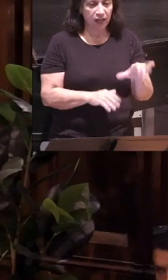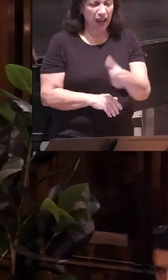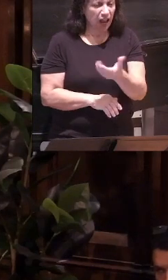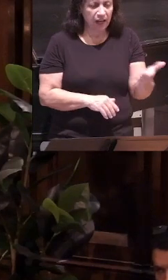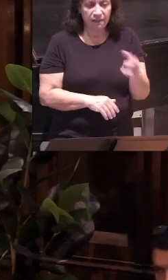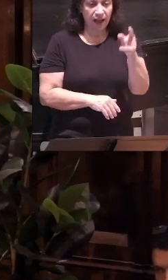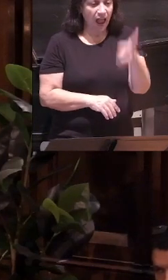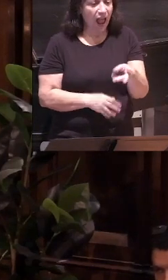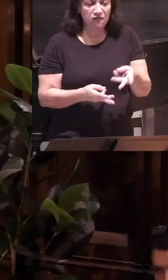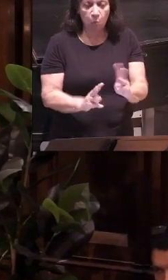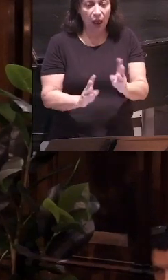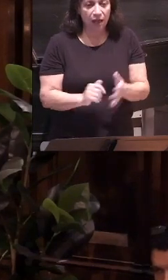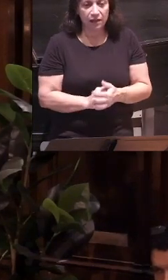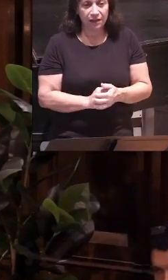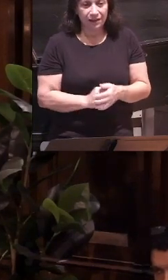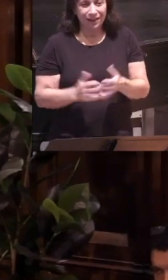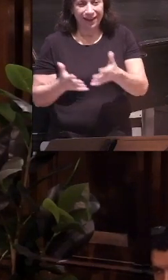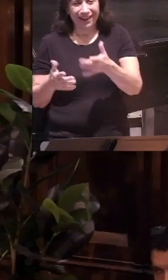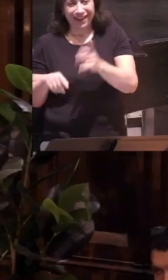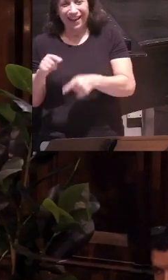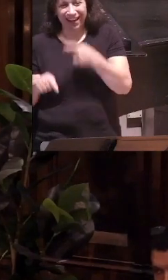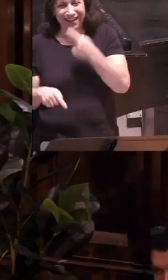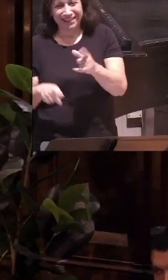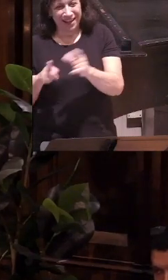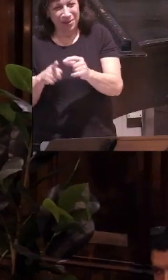halfway. I had to think about that one.